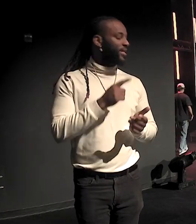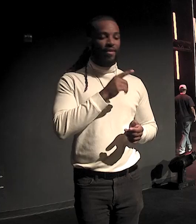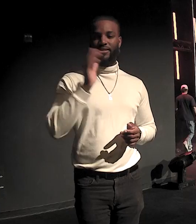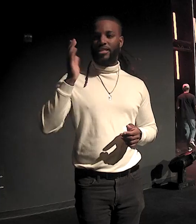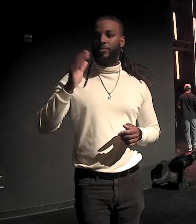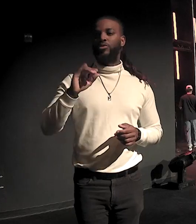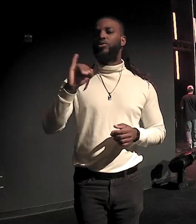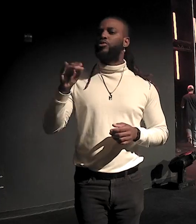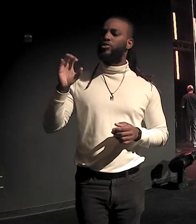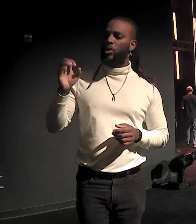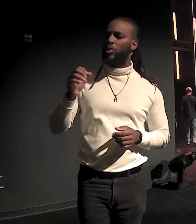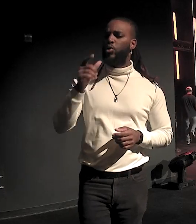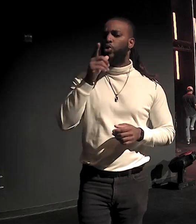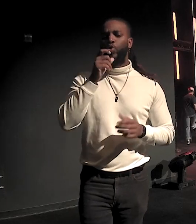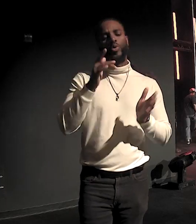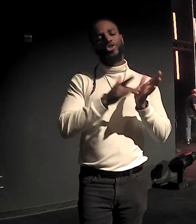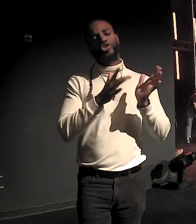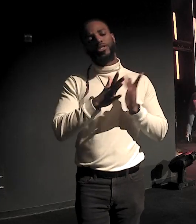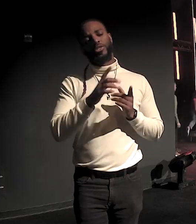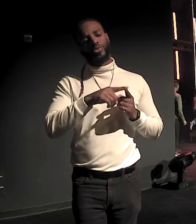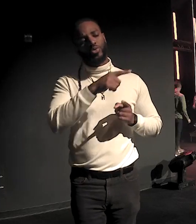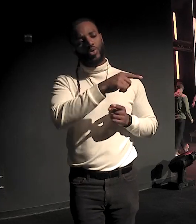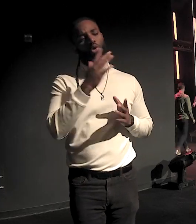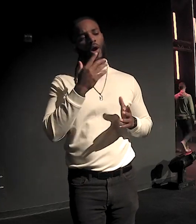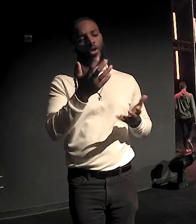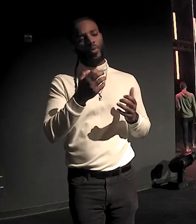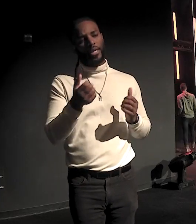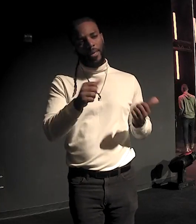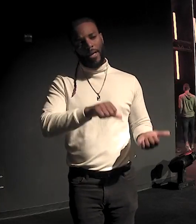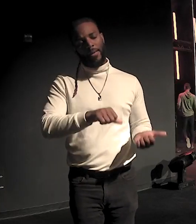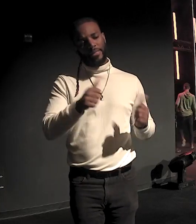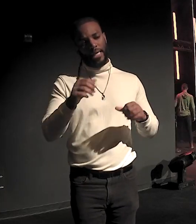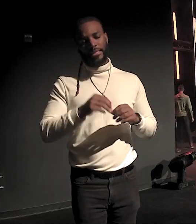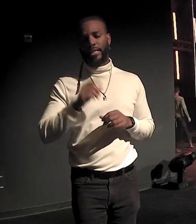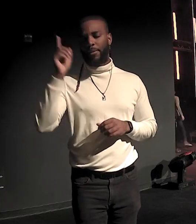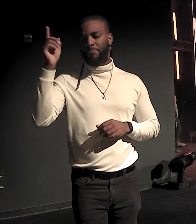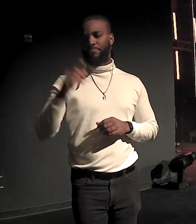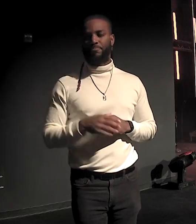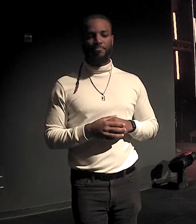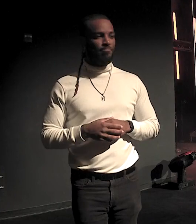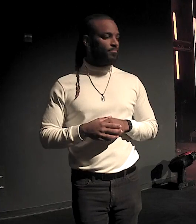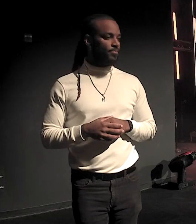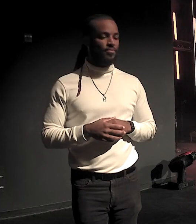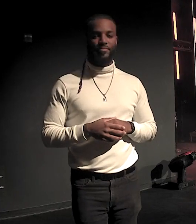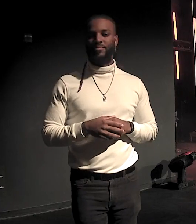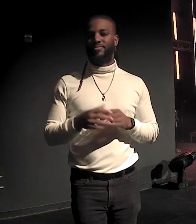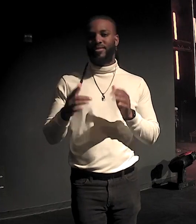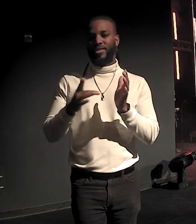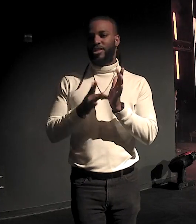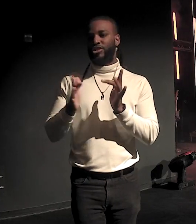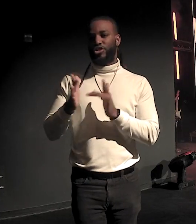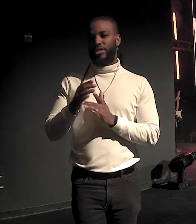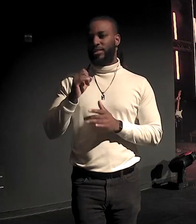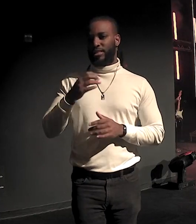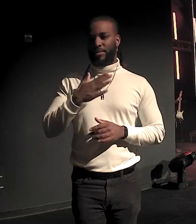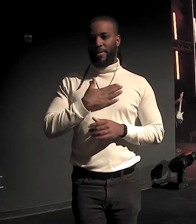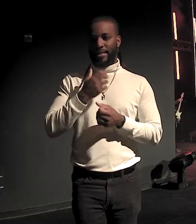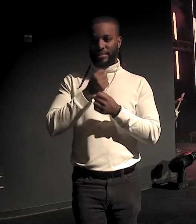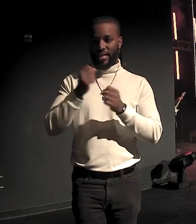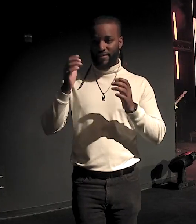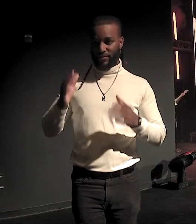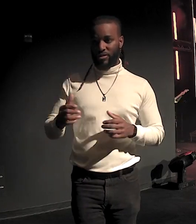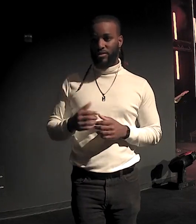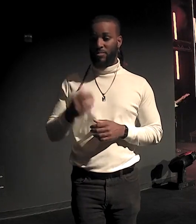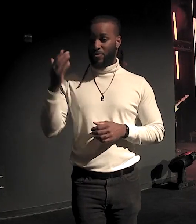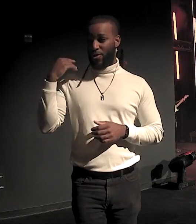Joe, who is Jesus to you, and why do you want to get baptized in him? Jesus is my Savior. I was